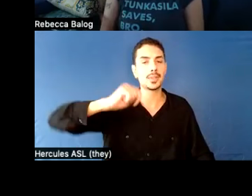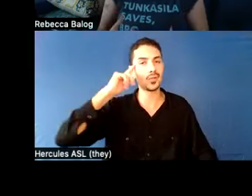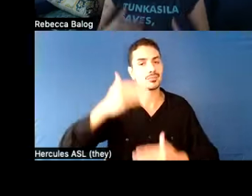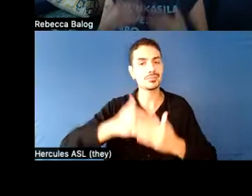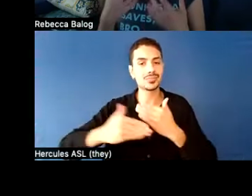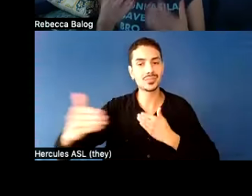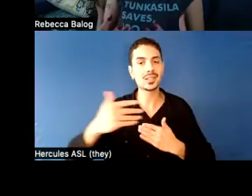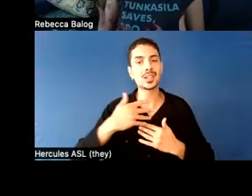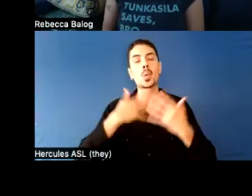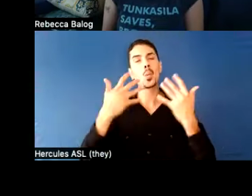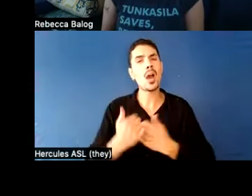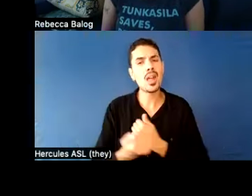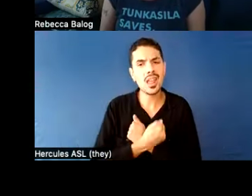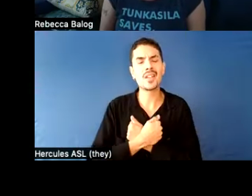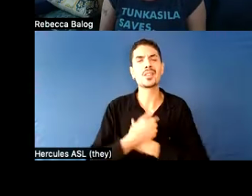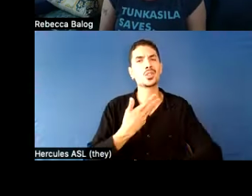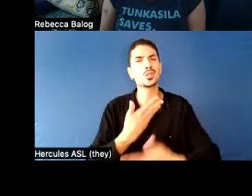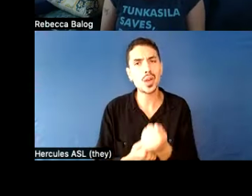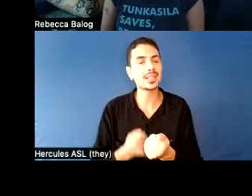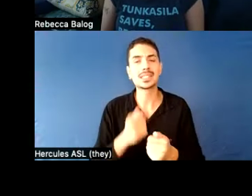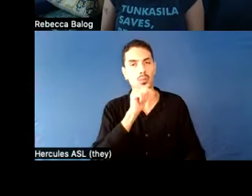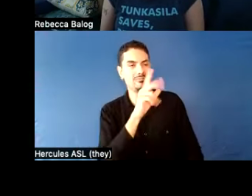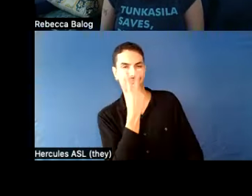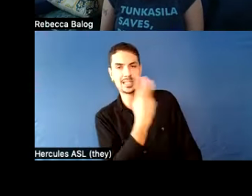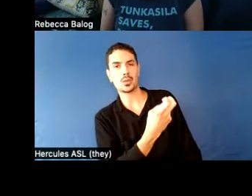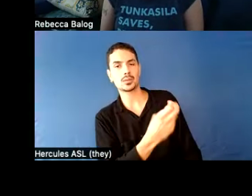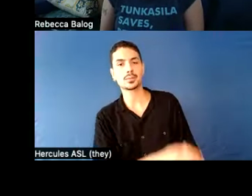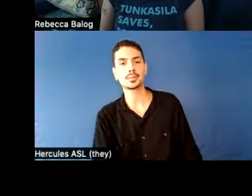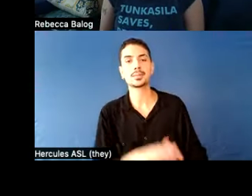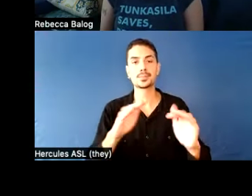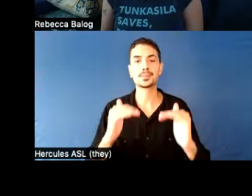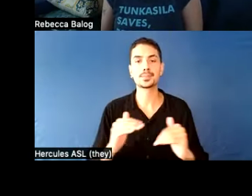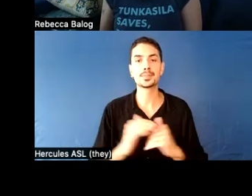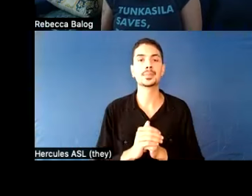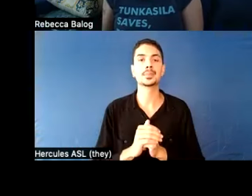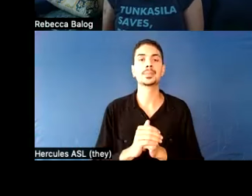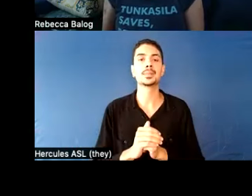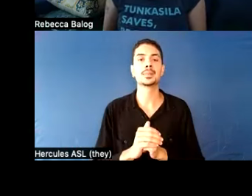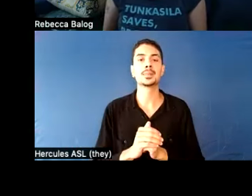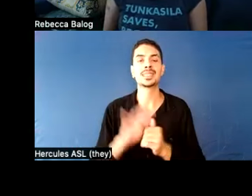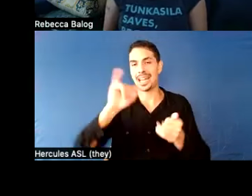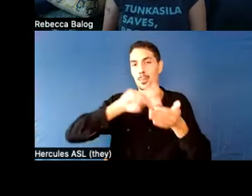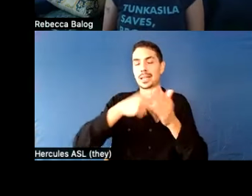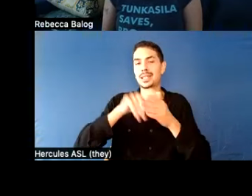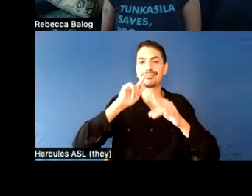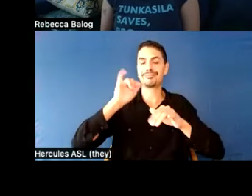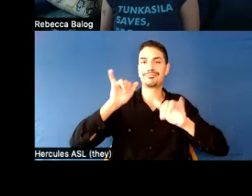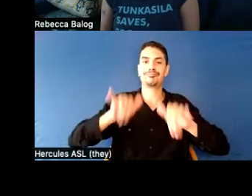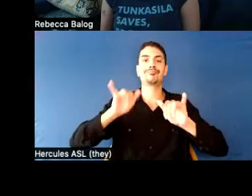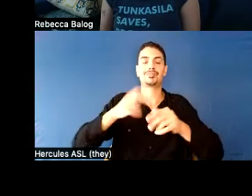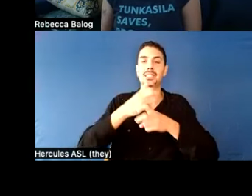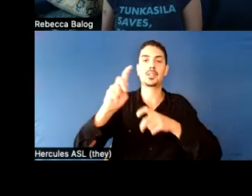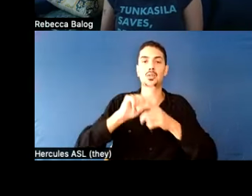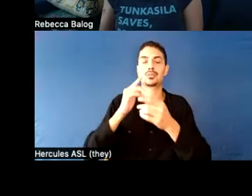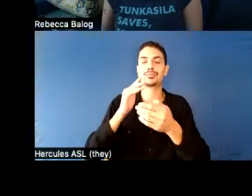compassion, trust, all of it. Panic attacks can happen, depression, mood swings, rage or